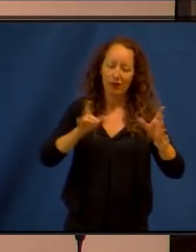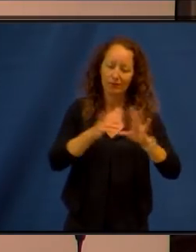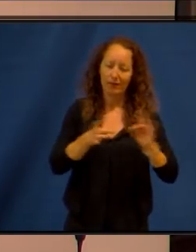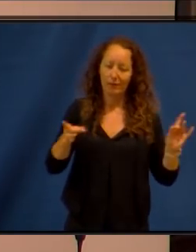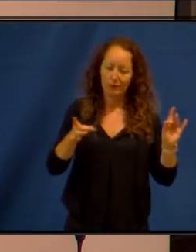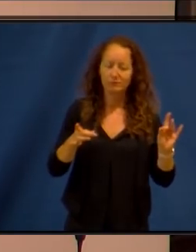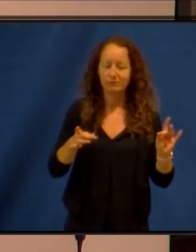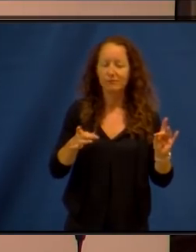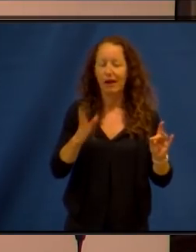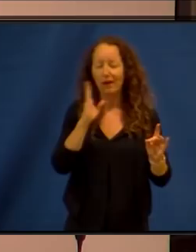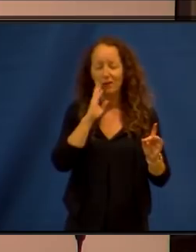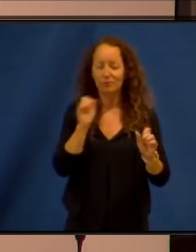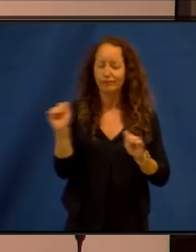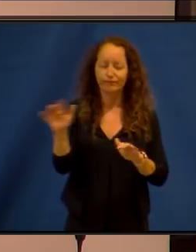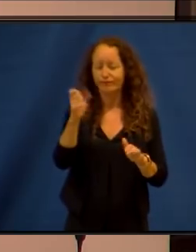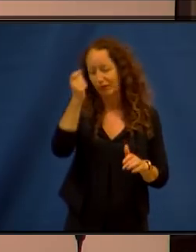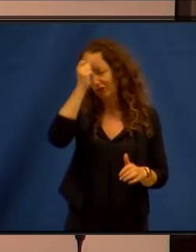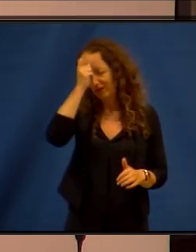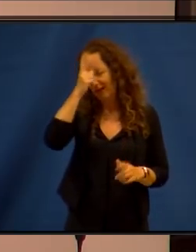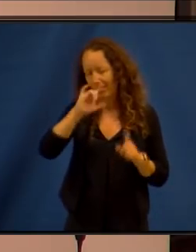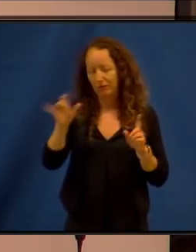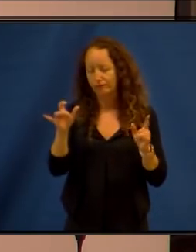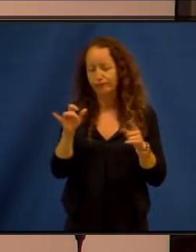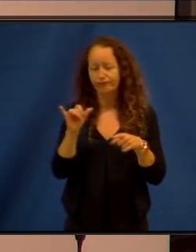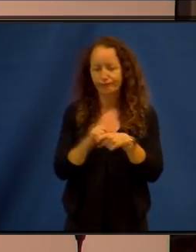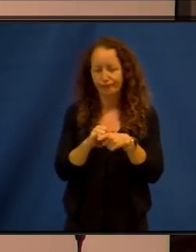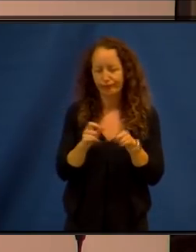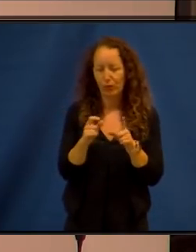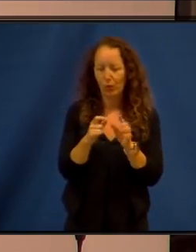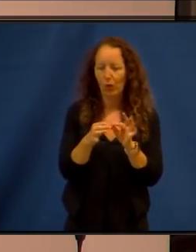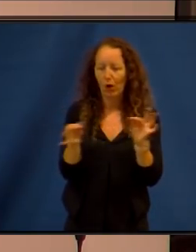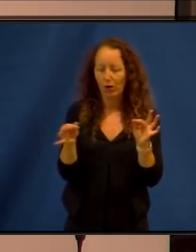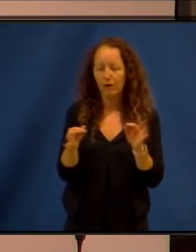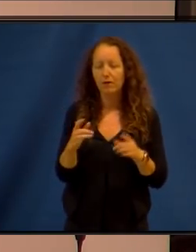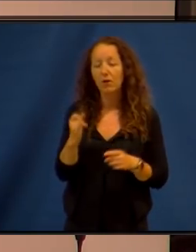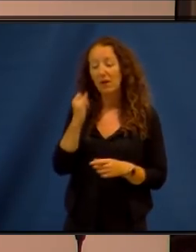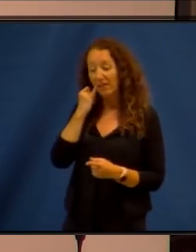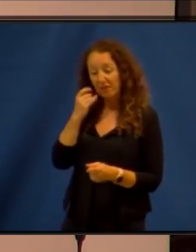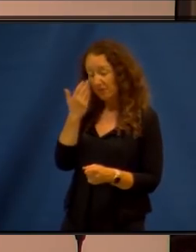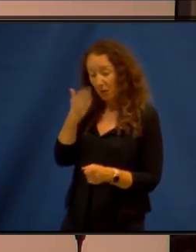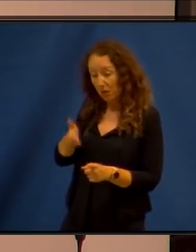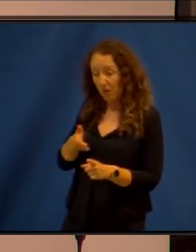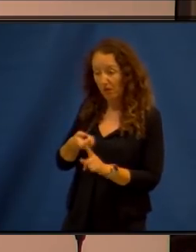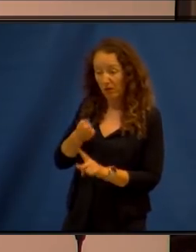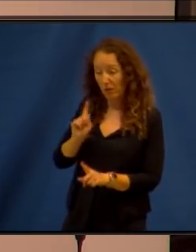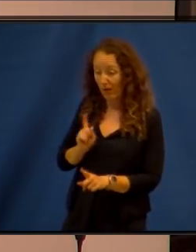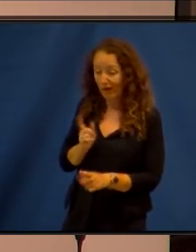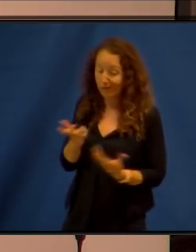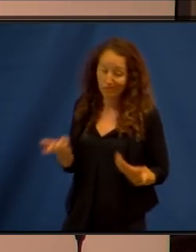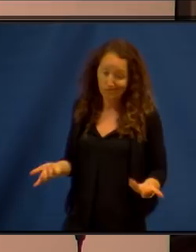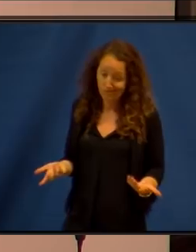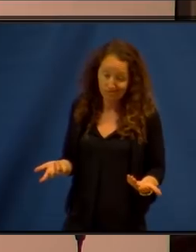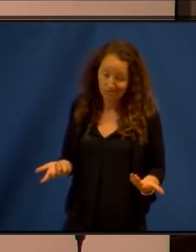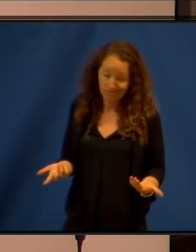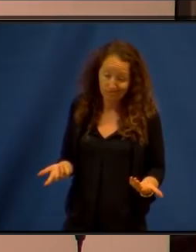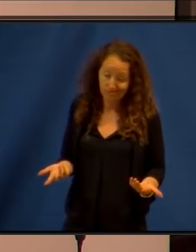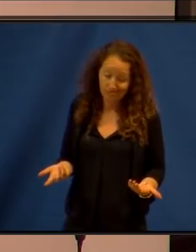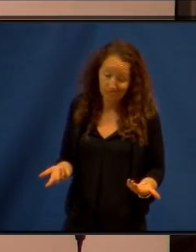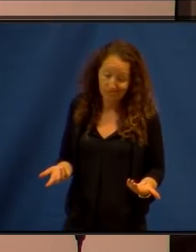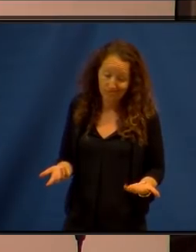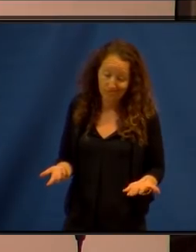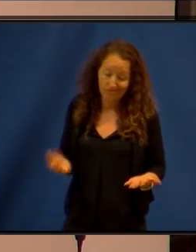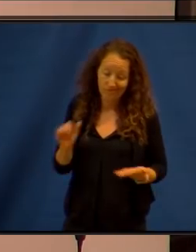we can, and then where it's an unknown source, that's basically the best we can do as far as explaining